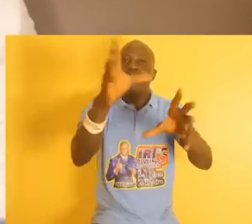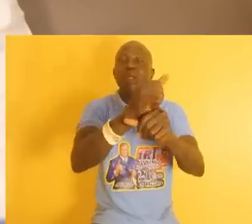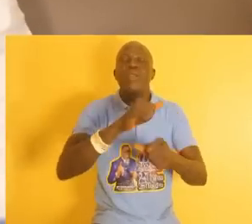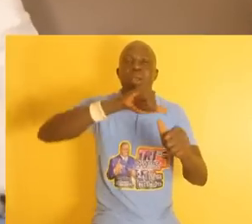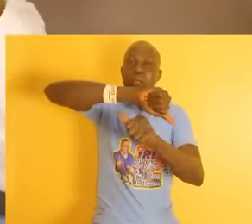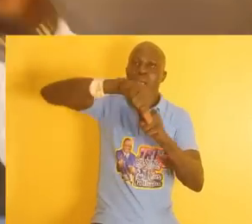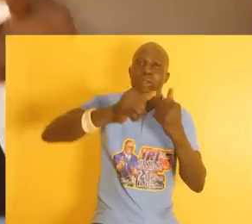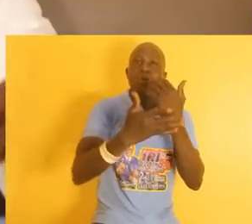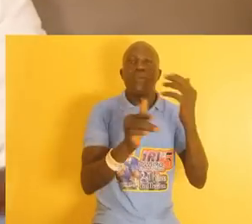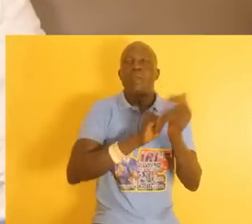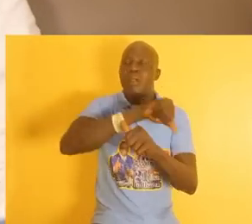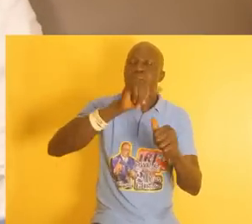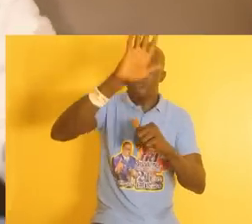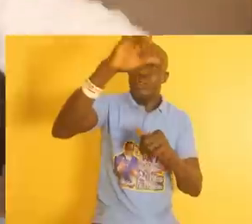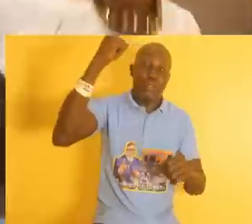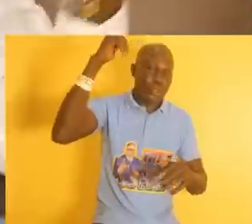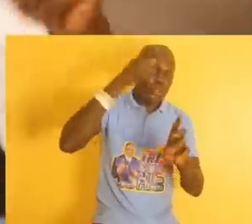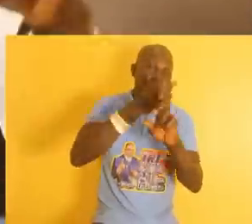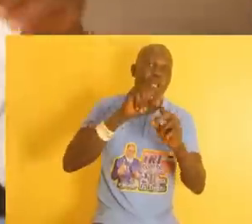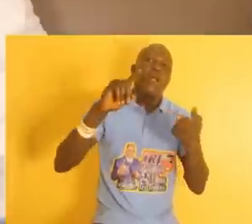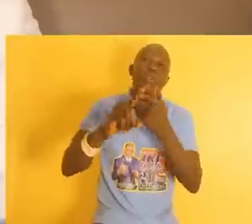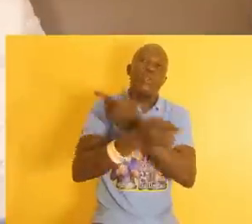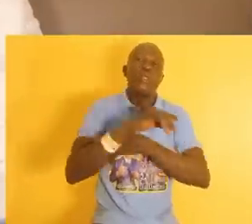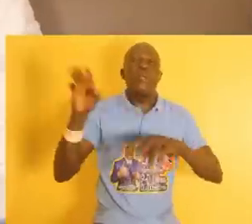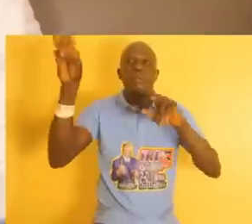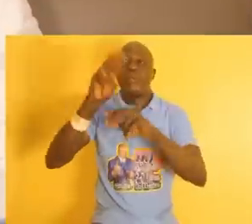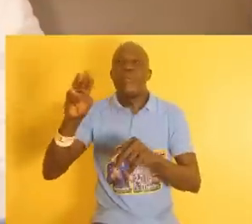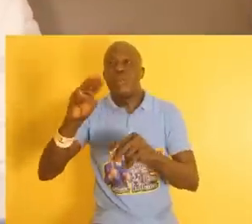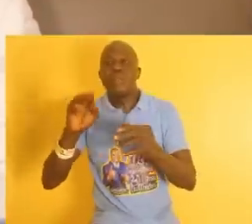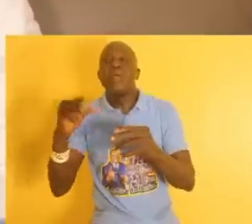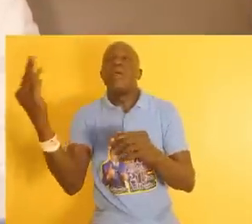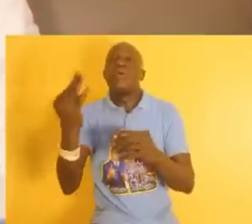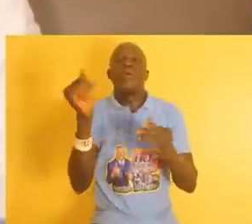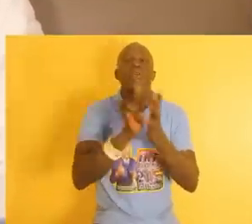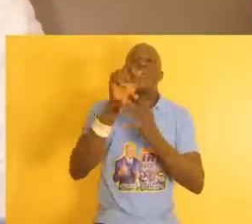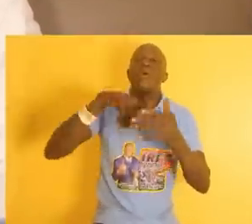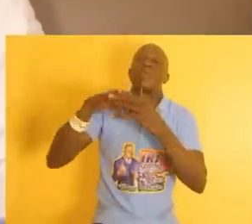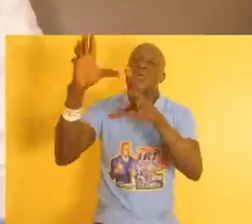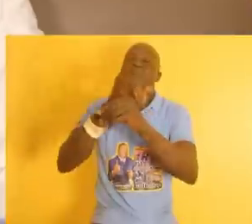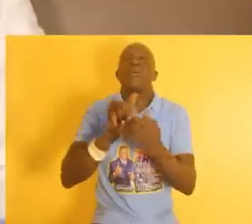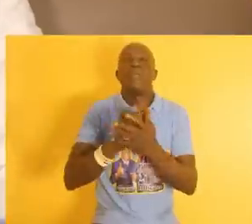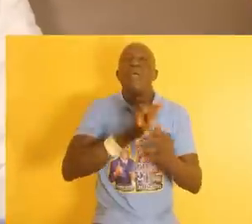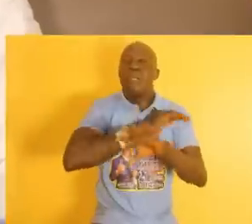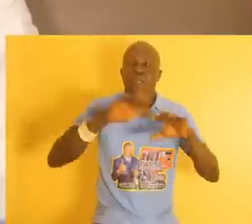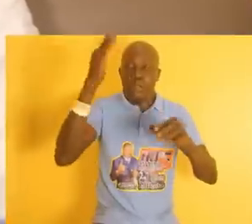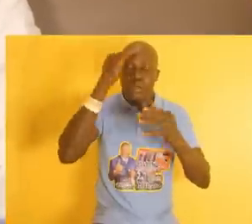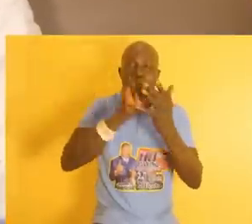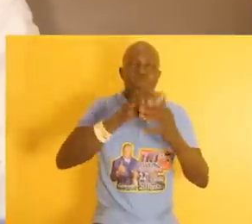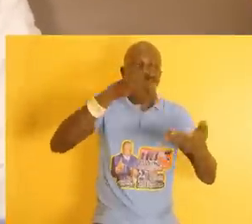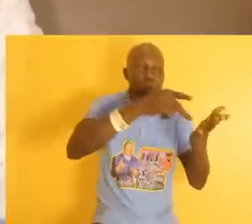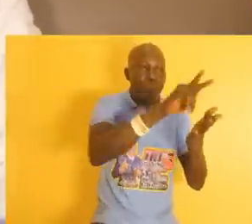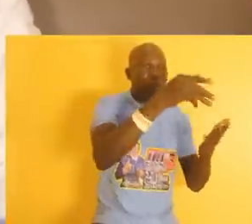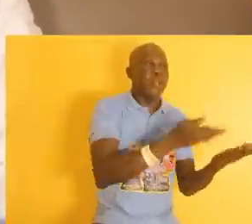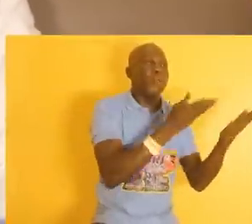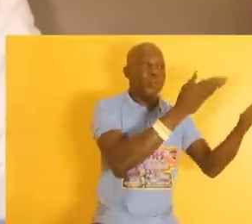Allah will come along with you. Omani anointed you. You anointed you. No, you anu. Today the day of mercy. You must obtain mercy. Eh, I'm not that person. Do you know where